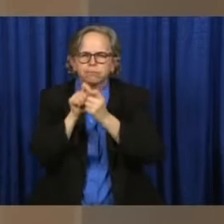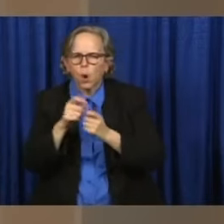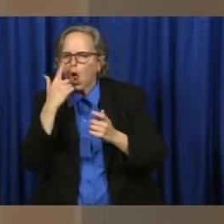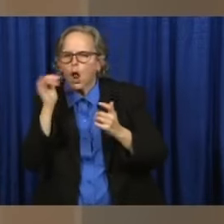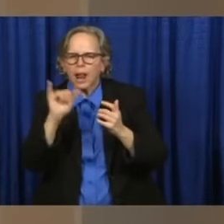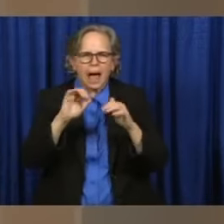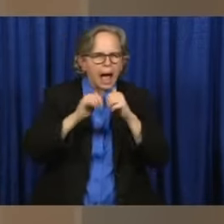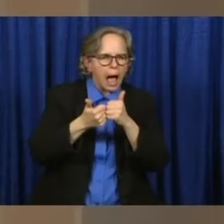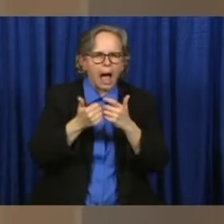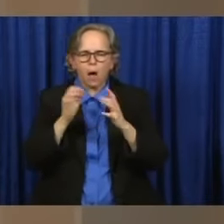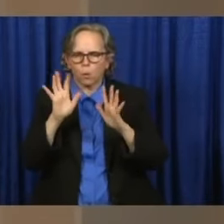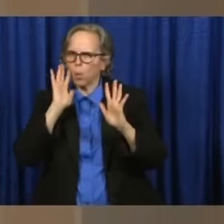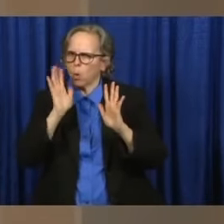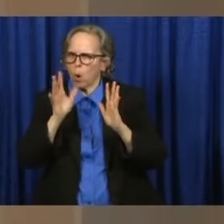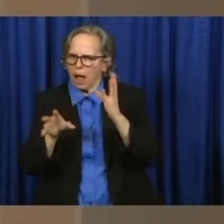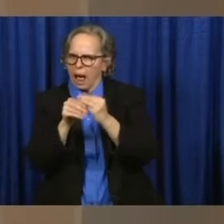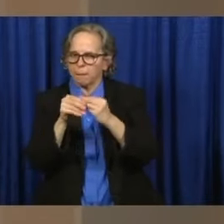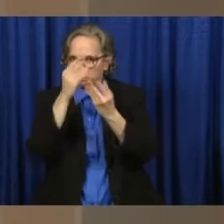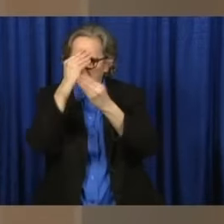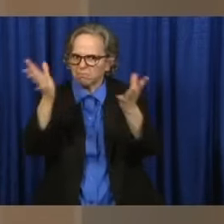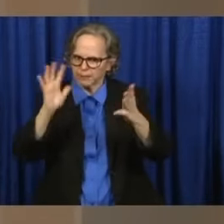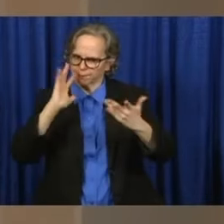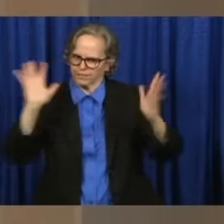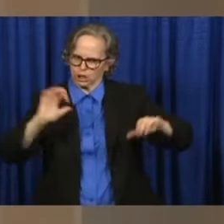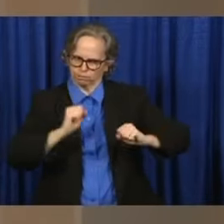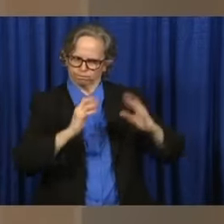that process.